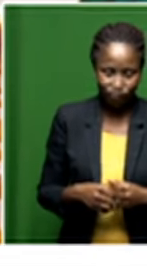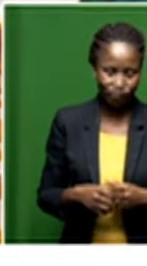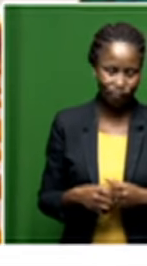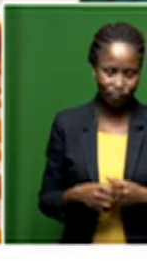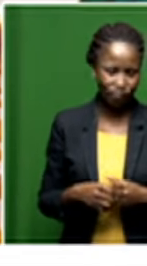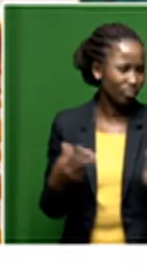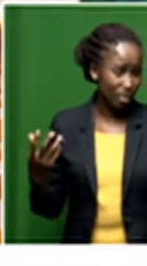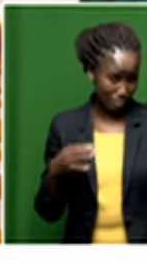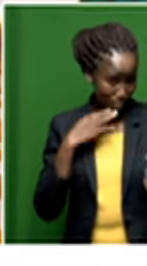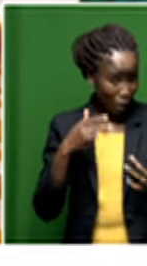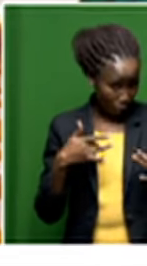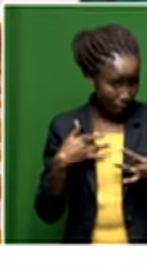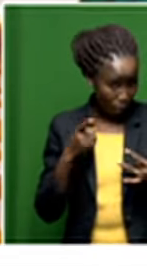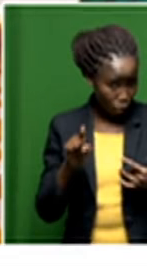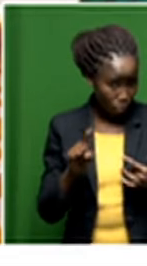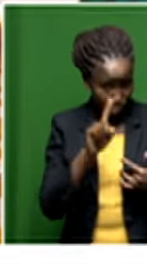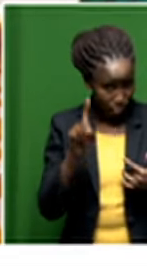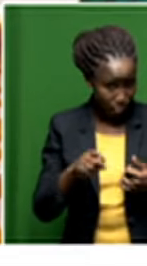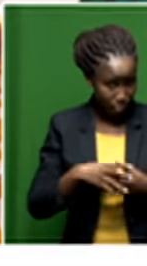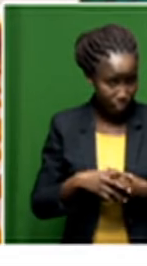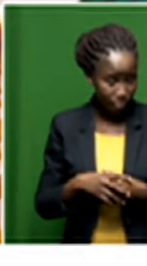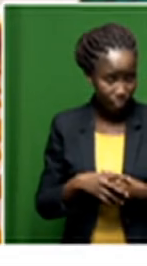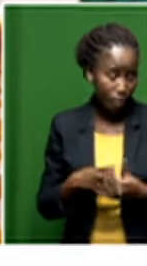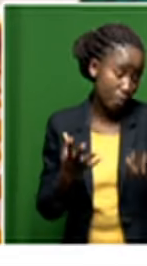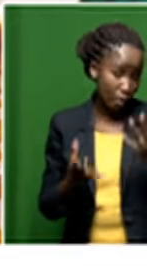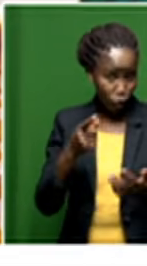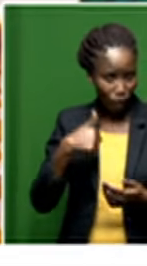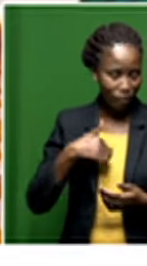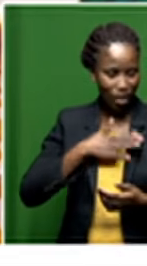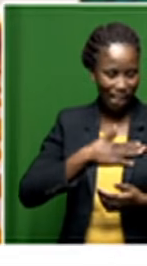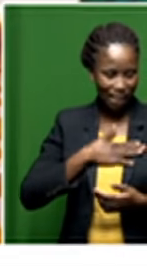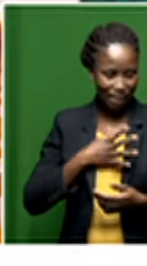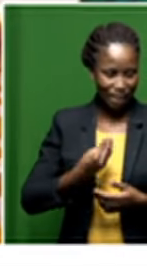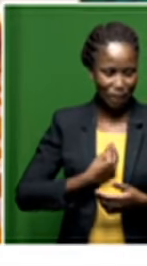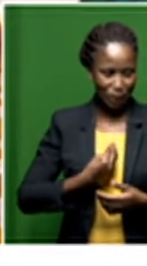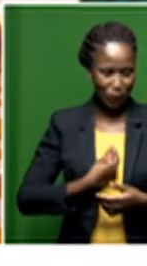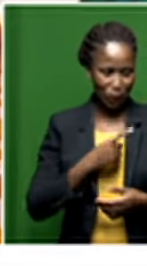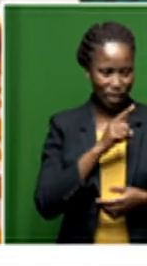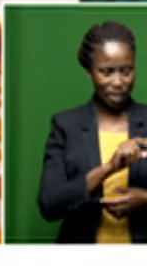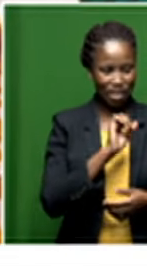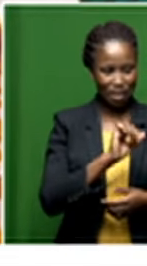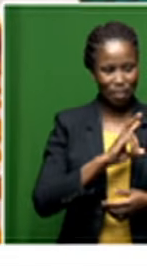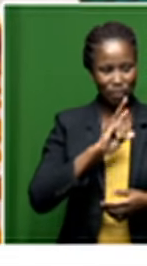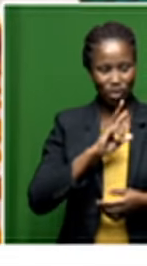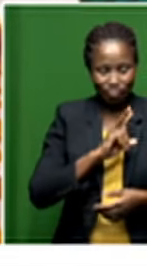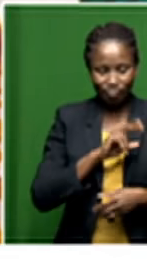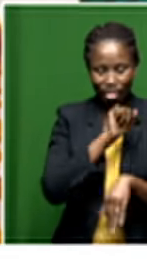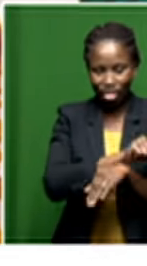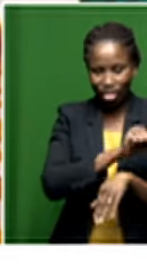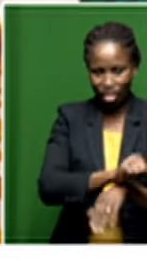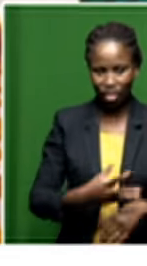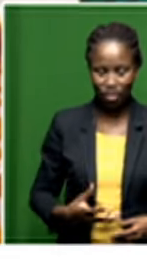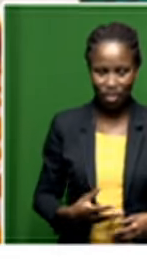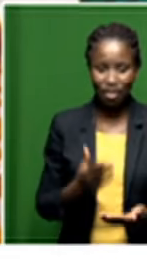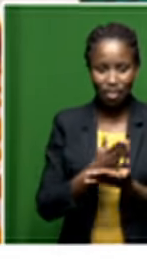say. Is this a concern for you? I mean, do you feel that perhaps maybe the youth, their voice just feels ignored and they feel, well, I just don't